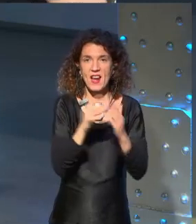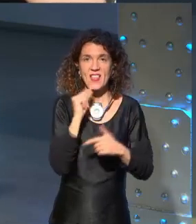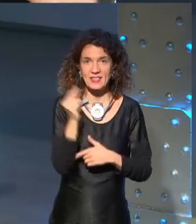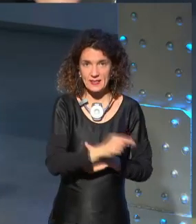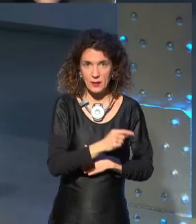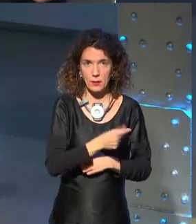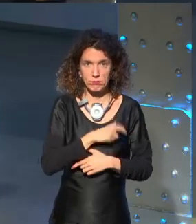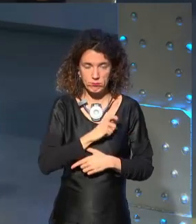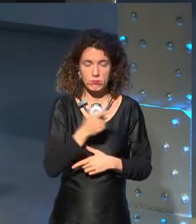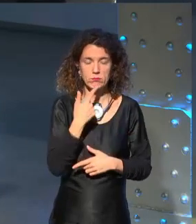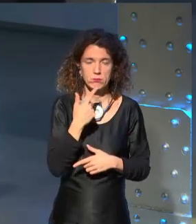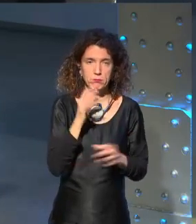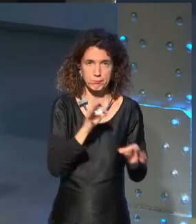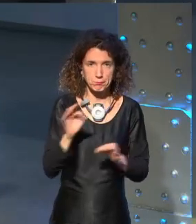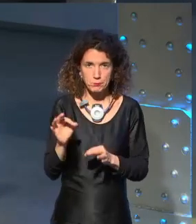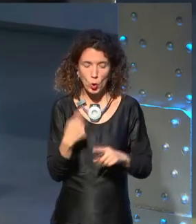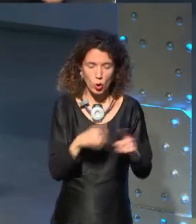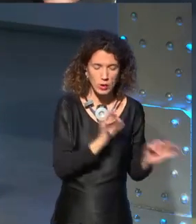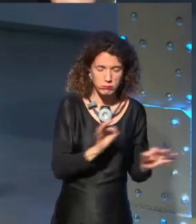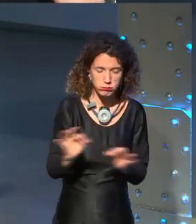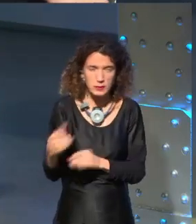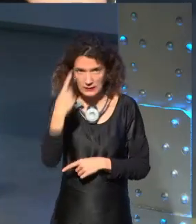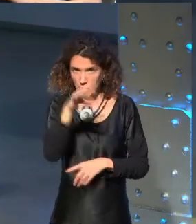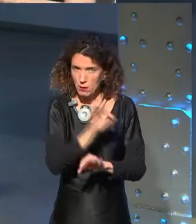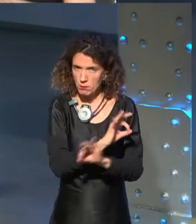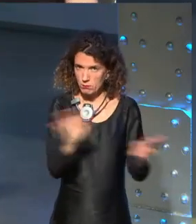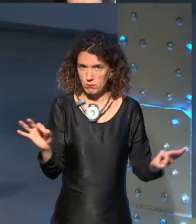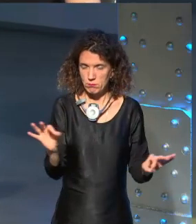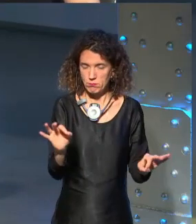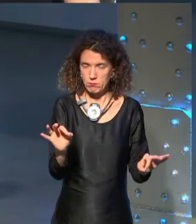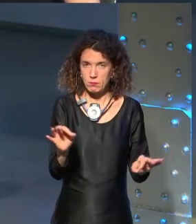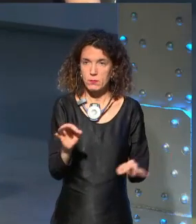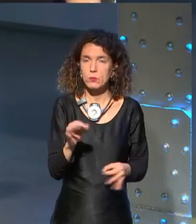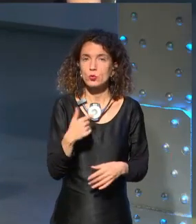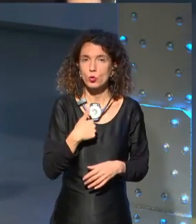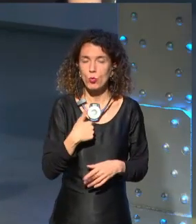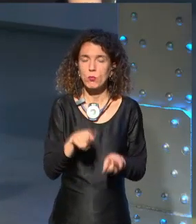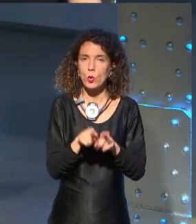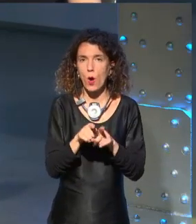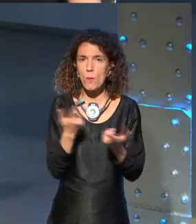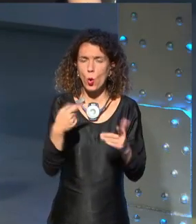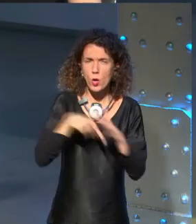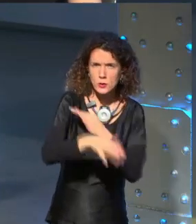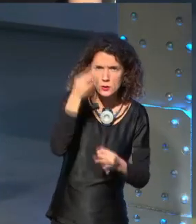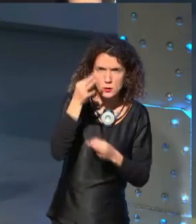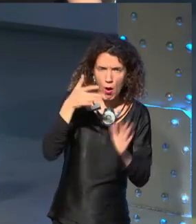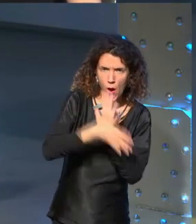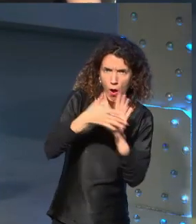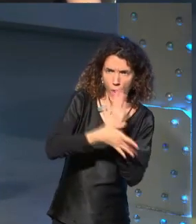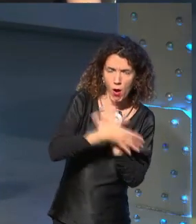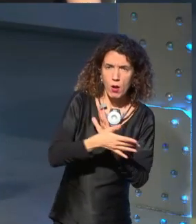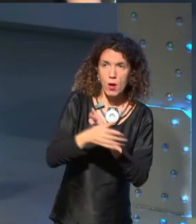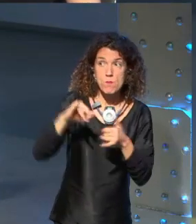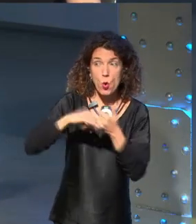blah, blah, blah, blah. And I probably went on a bit too long with this. And finally, she looked at me and she